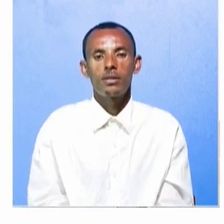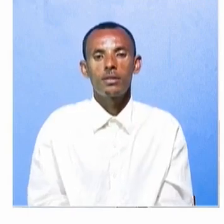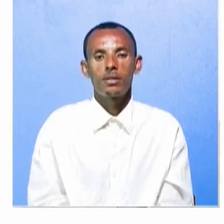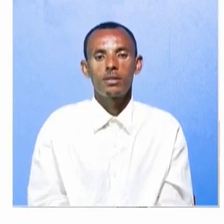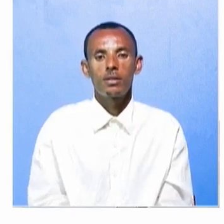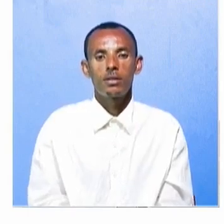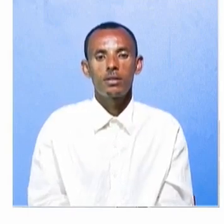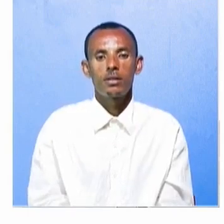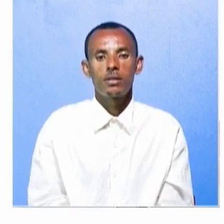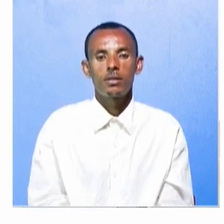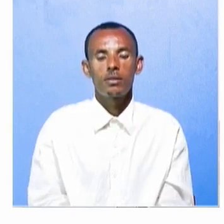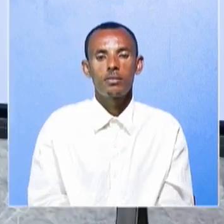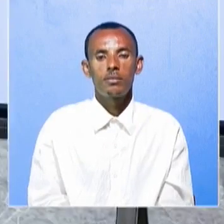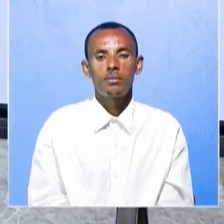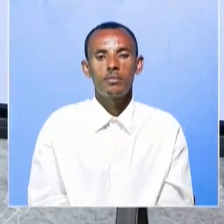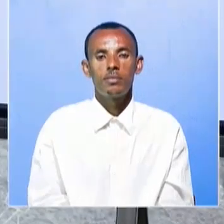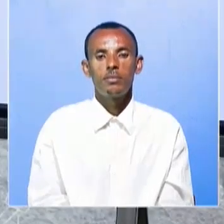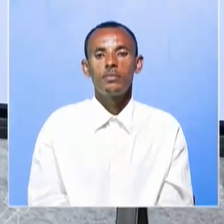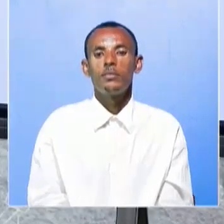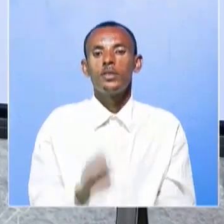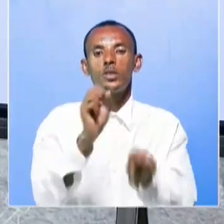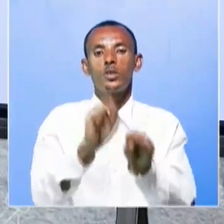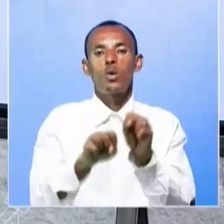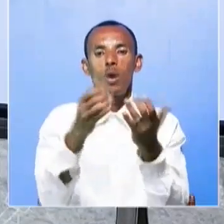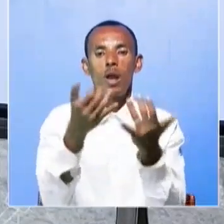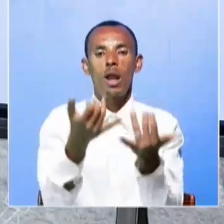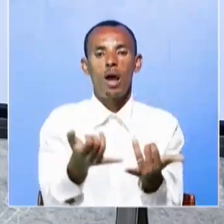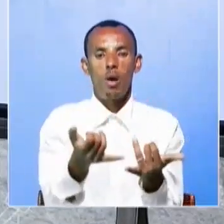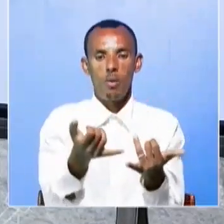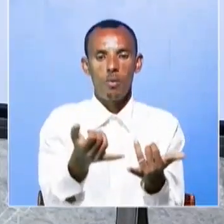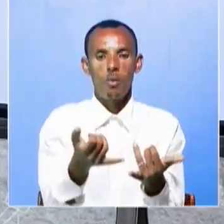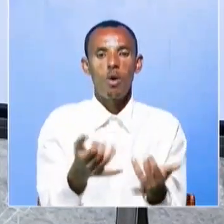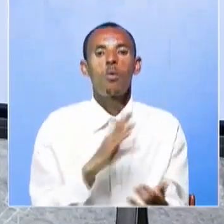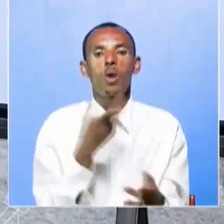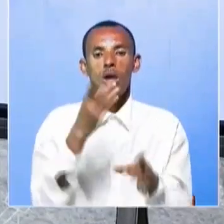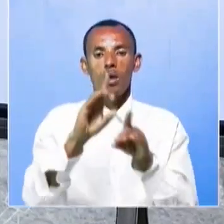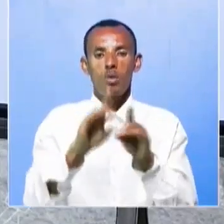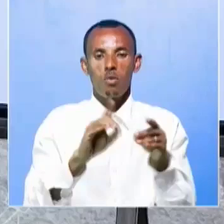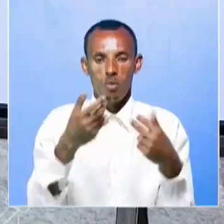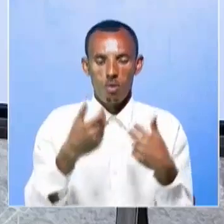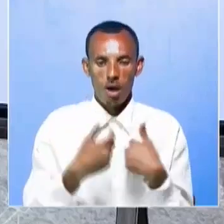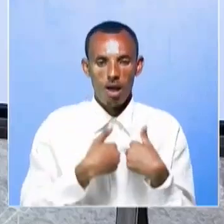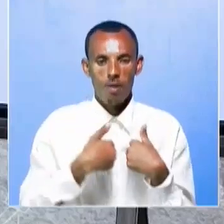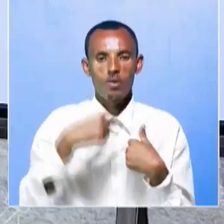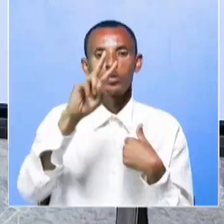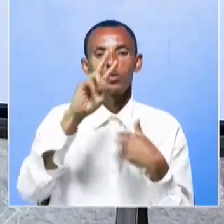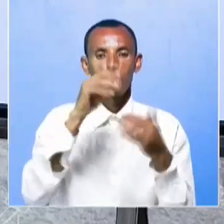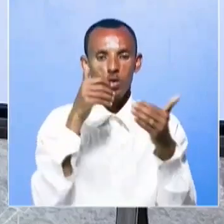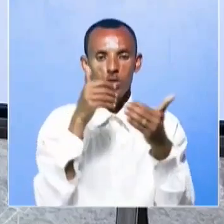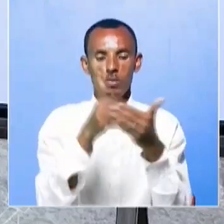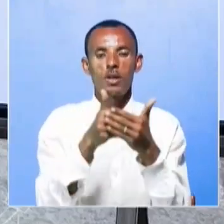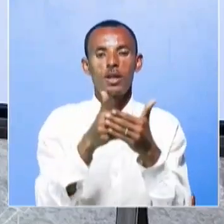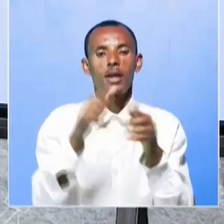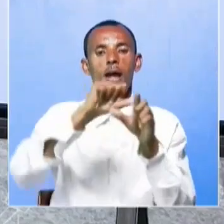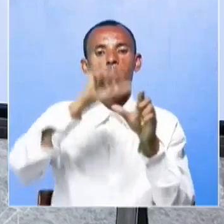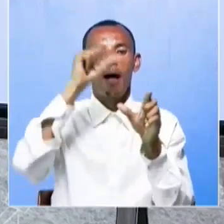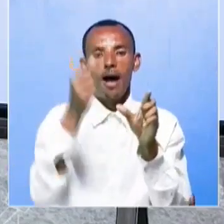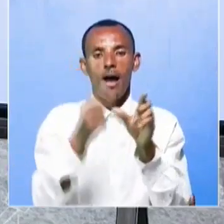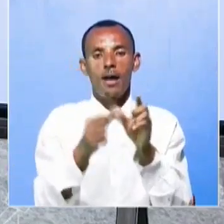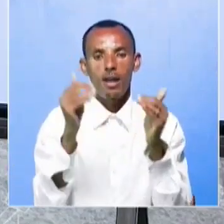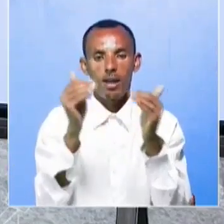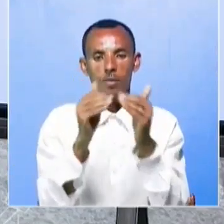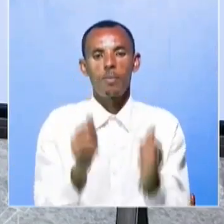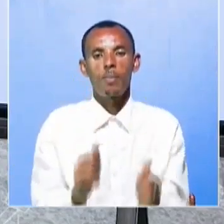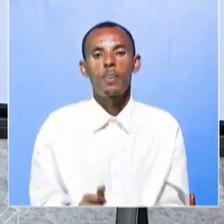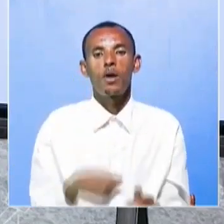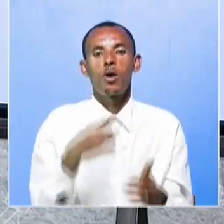interior angles, right? So now we do have two corresponding congruent angles. Okay,